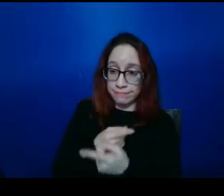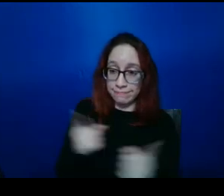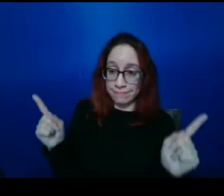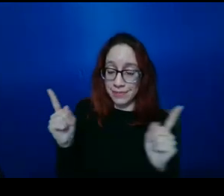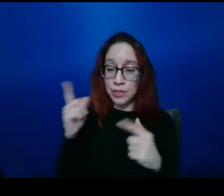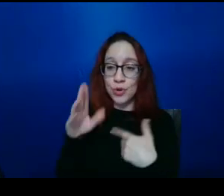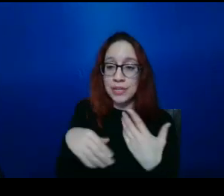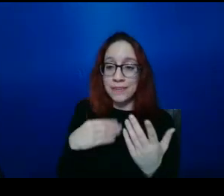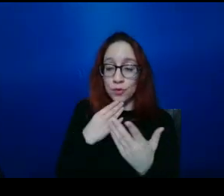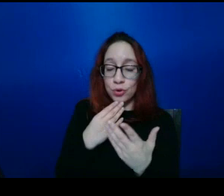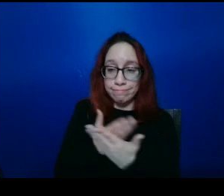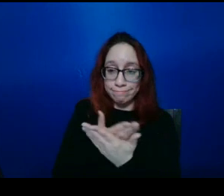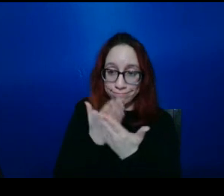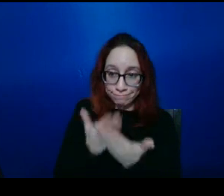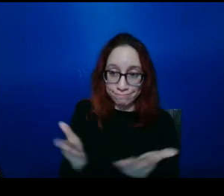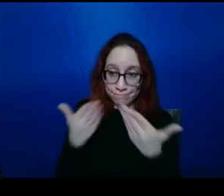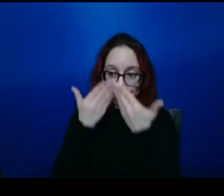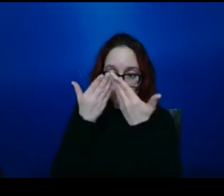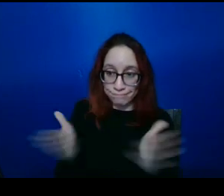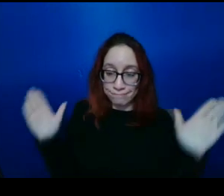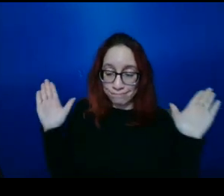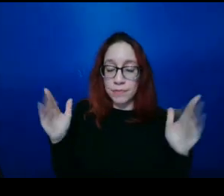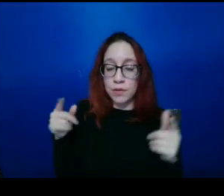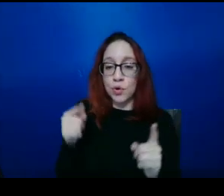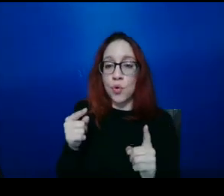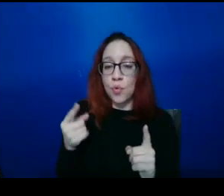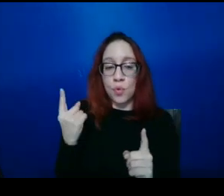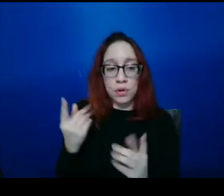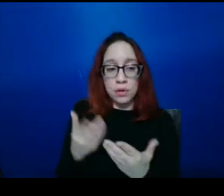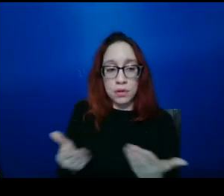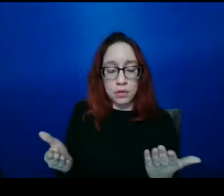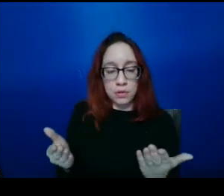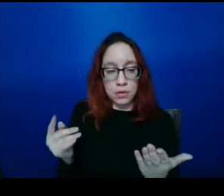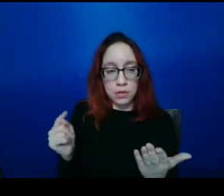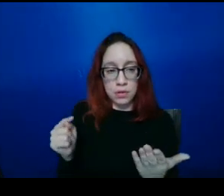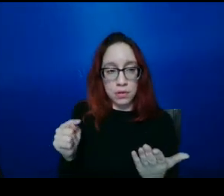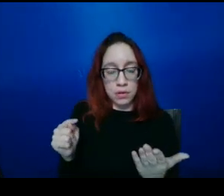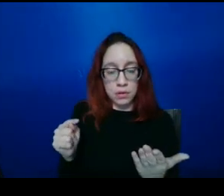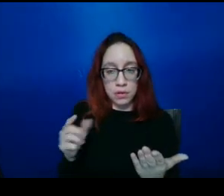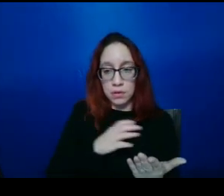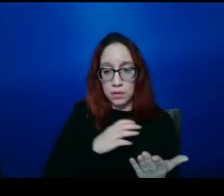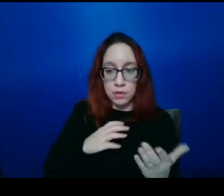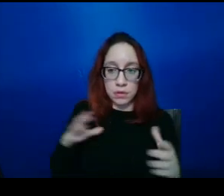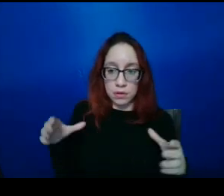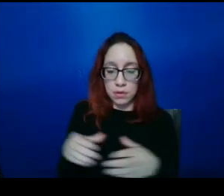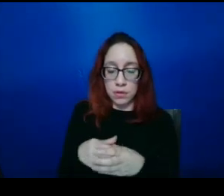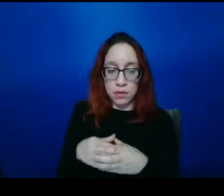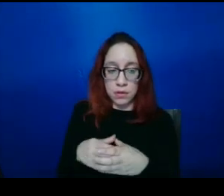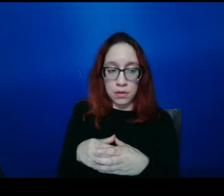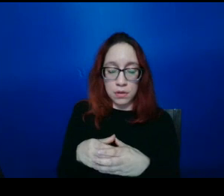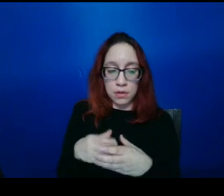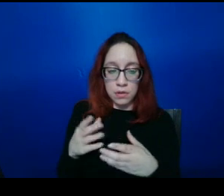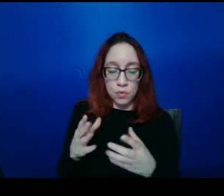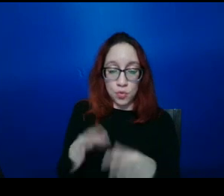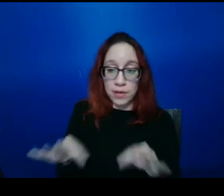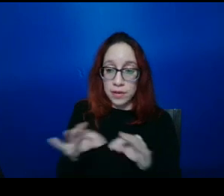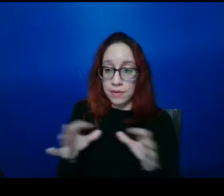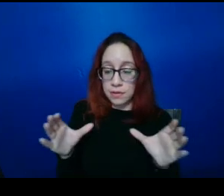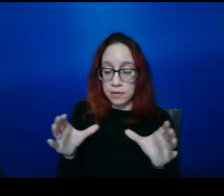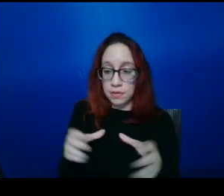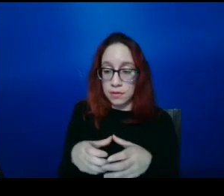of disclosure. That there's one of the things that the committee was important to the